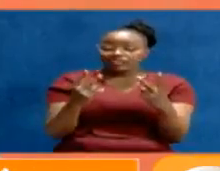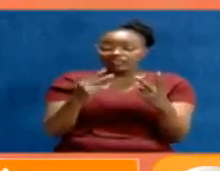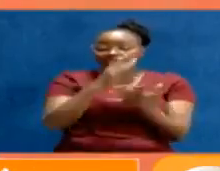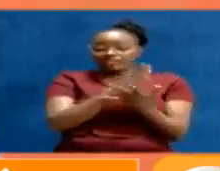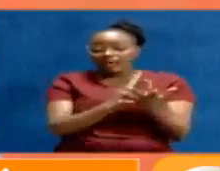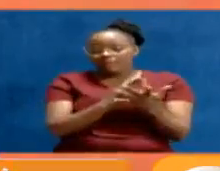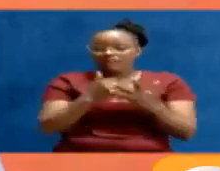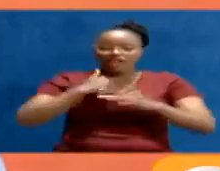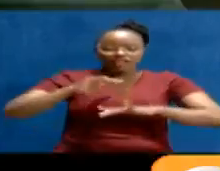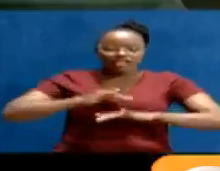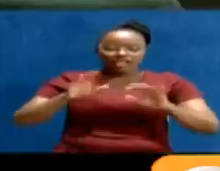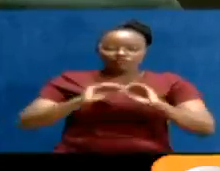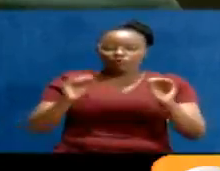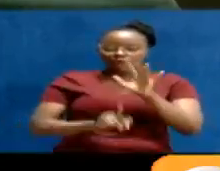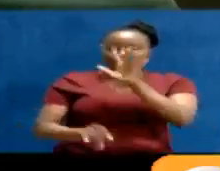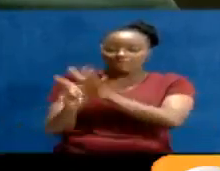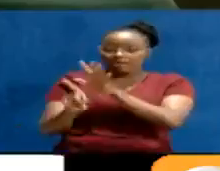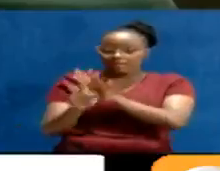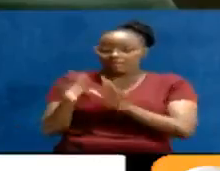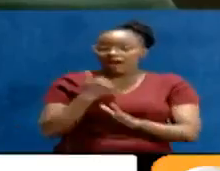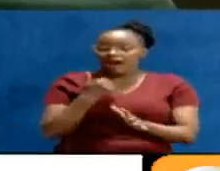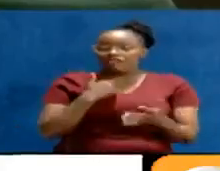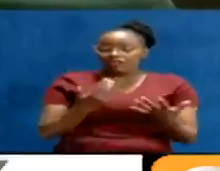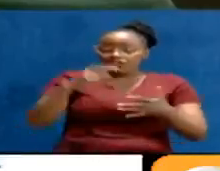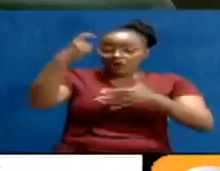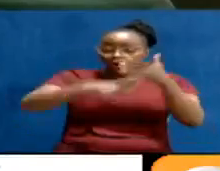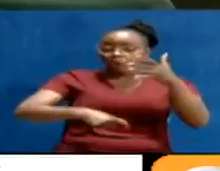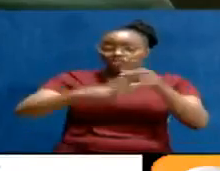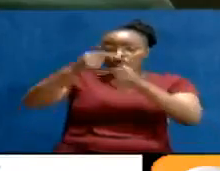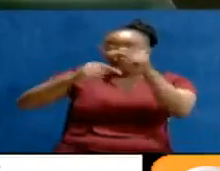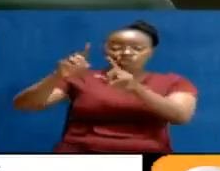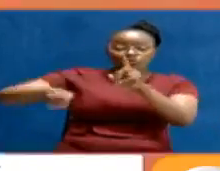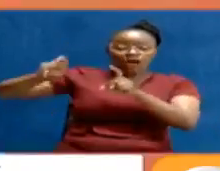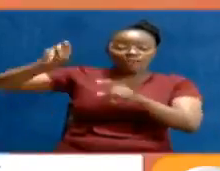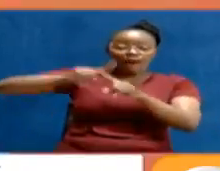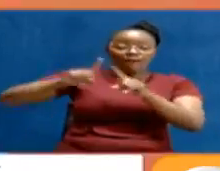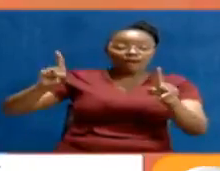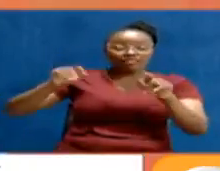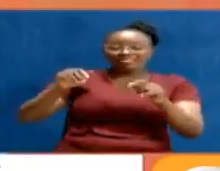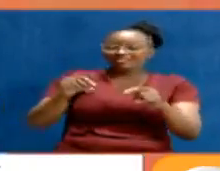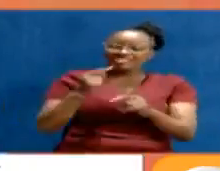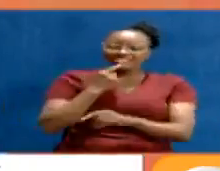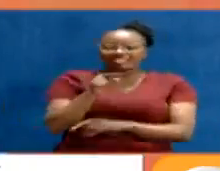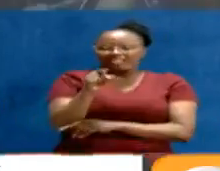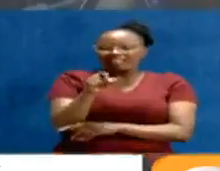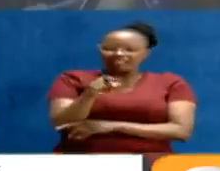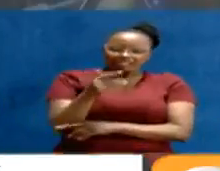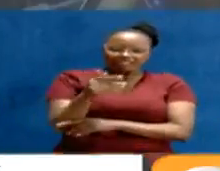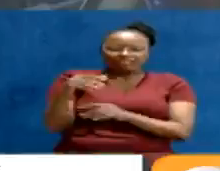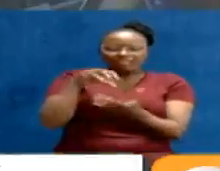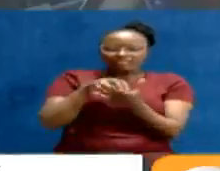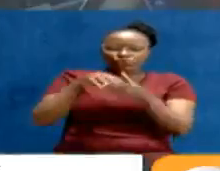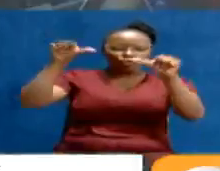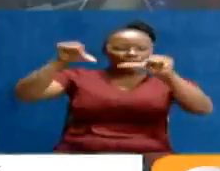some shortages coming up. The prices are still going up, but I cannot say that they are that dire.